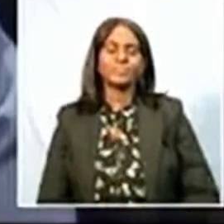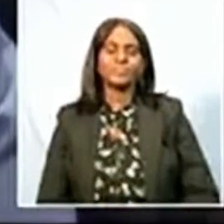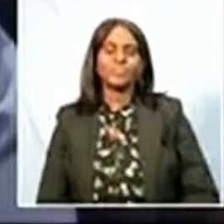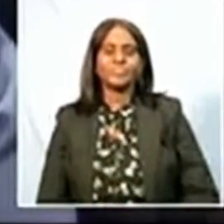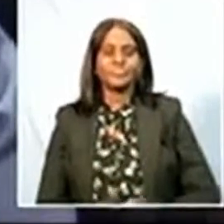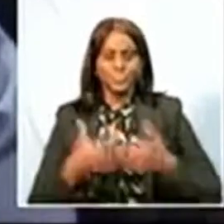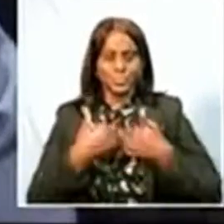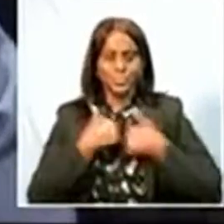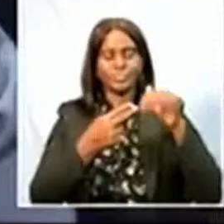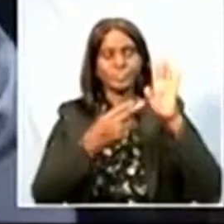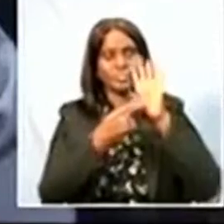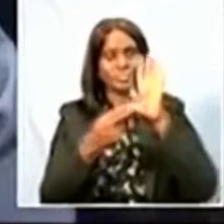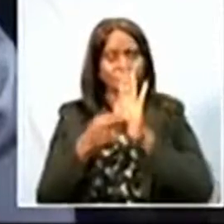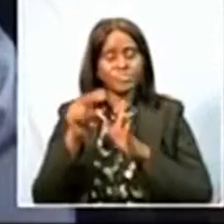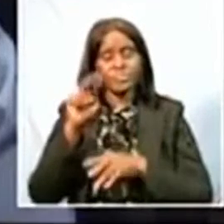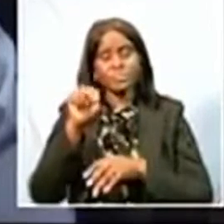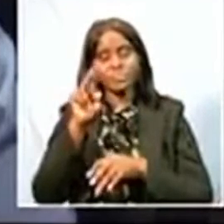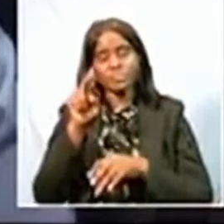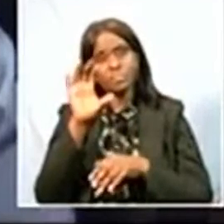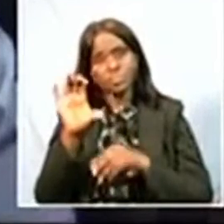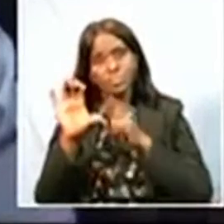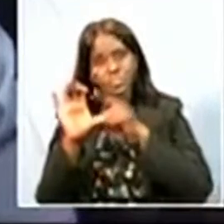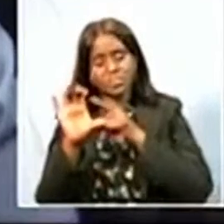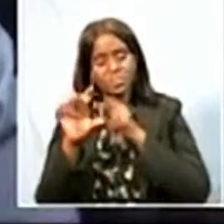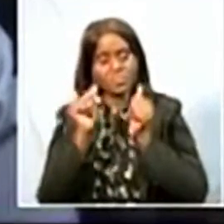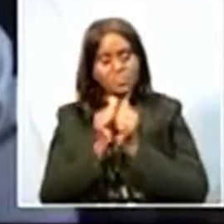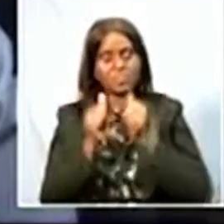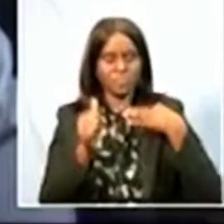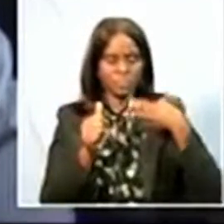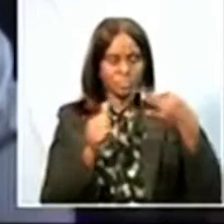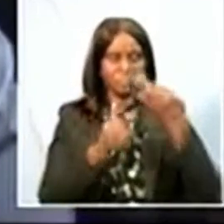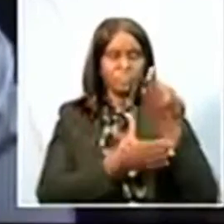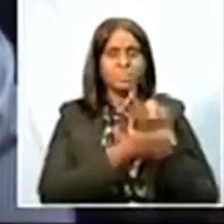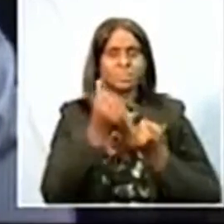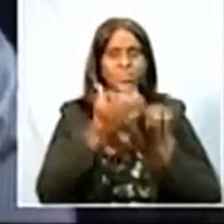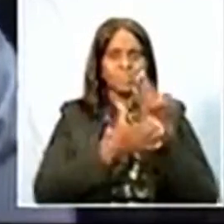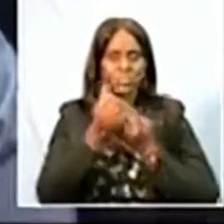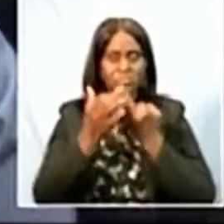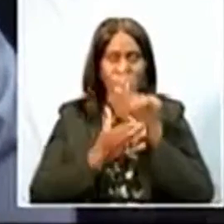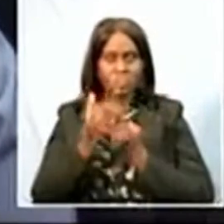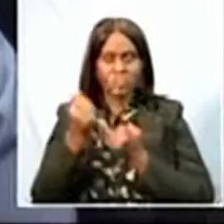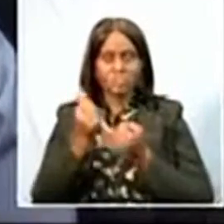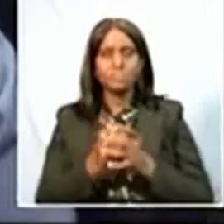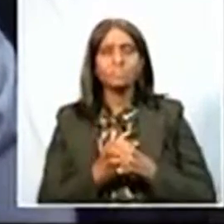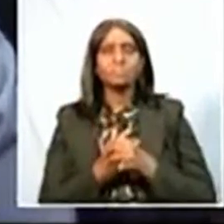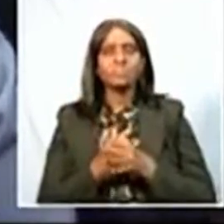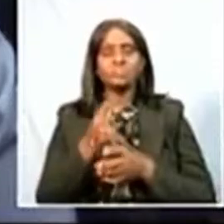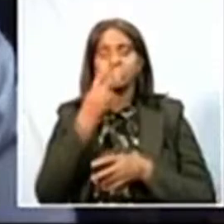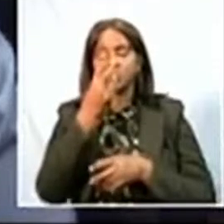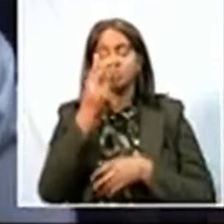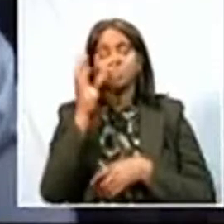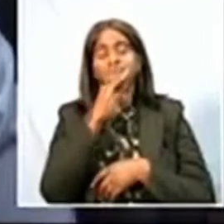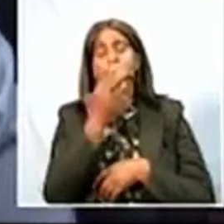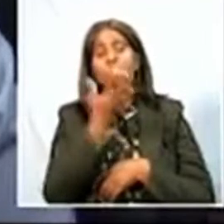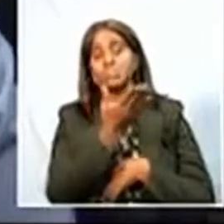They've exhibited NRCs and the application forms. You've seen them?